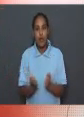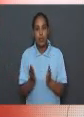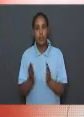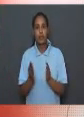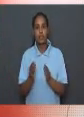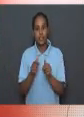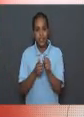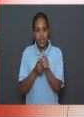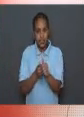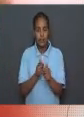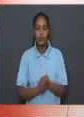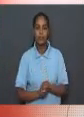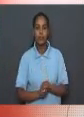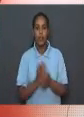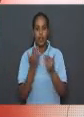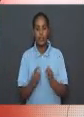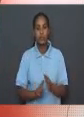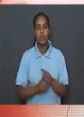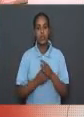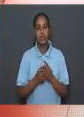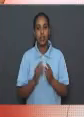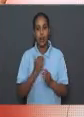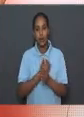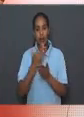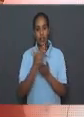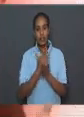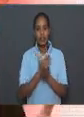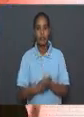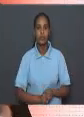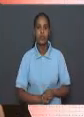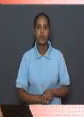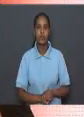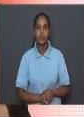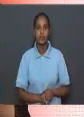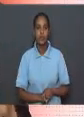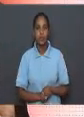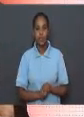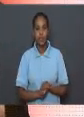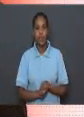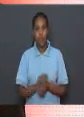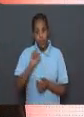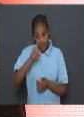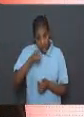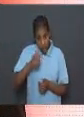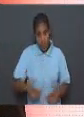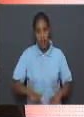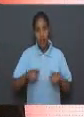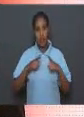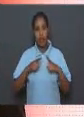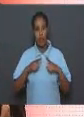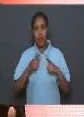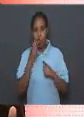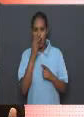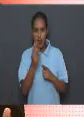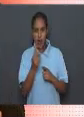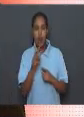series. Let us begin our lesson. In our daily lives, we can